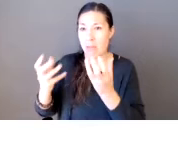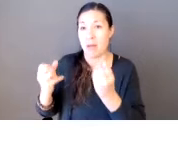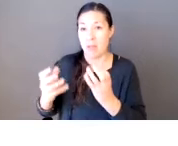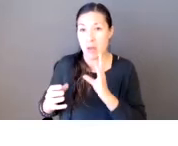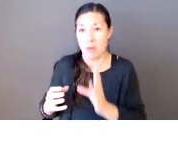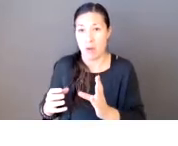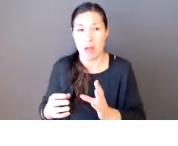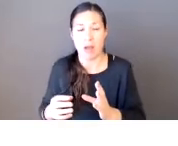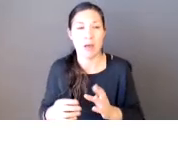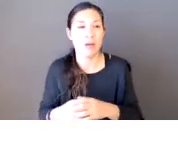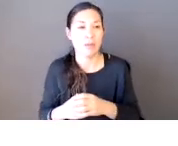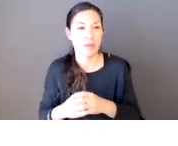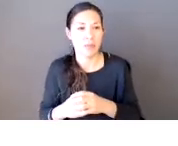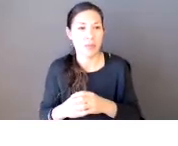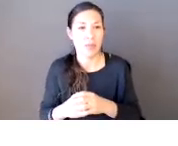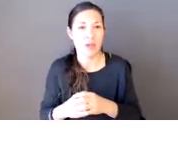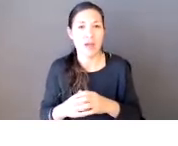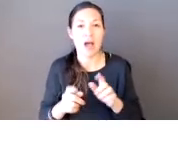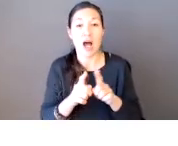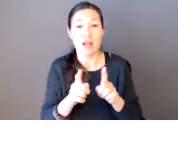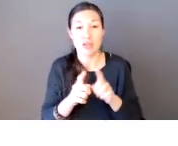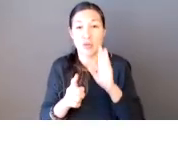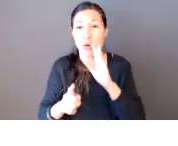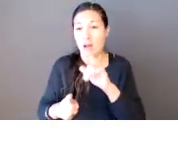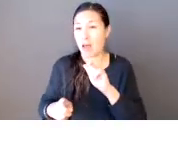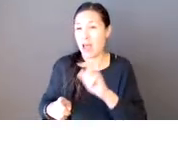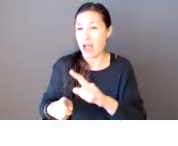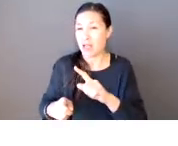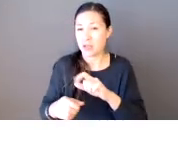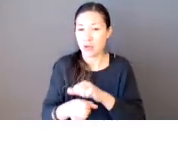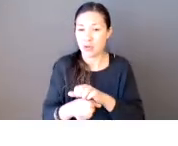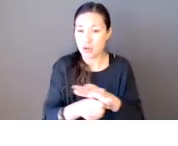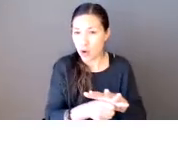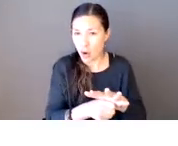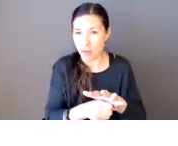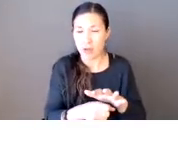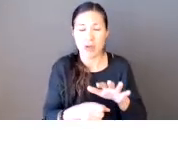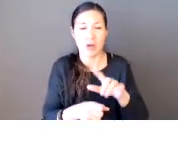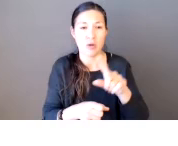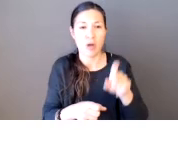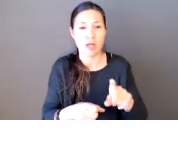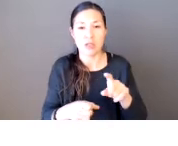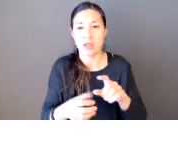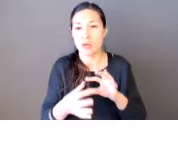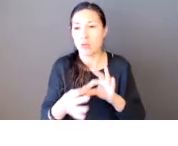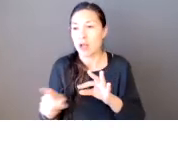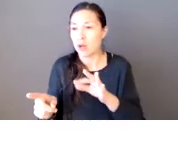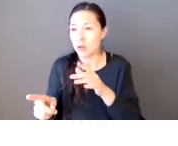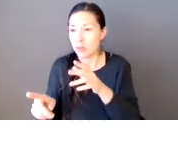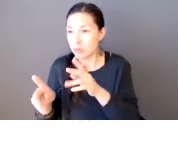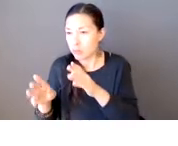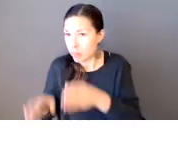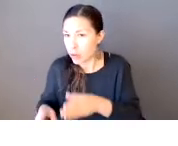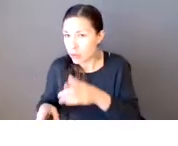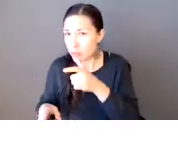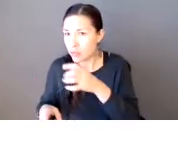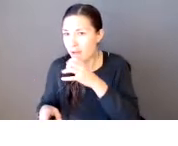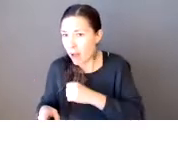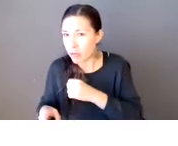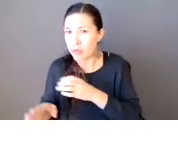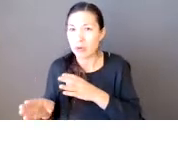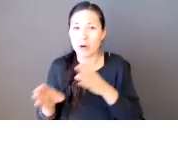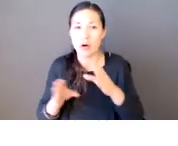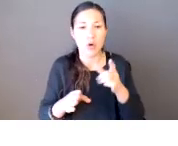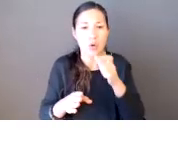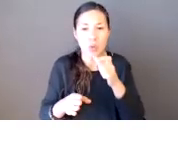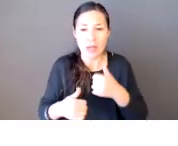get asked a whole lot of COVID questions related to the elder, related to visiting the home, anybody else who might be in the home.